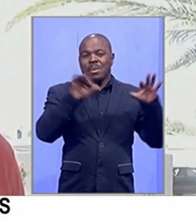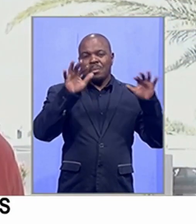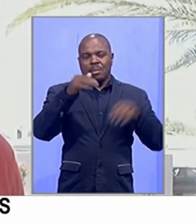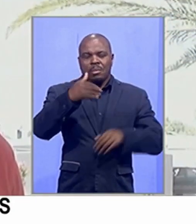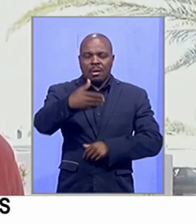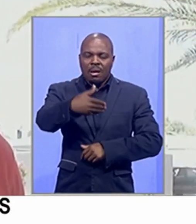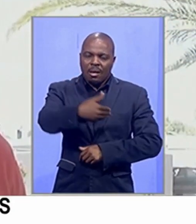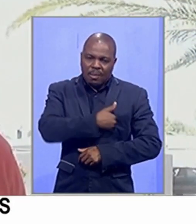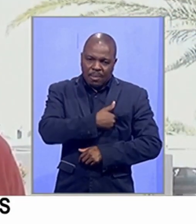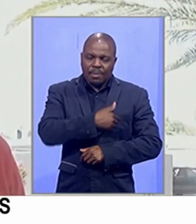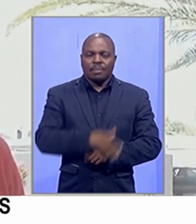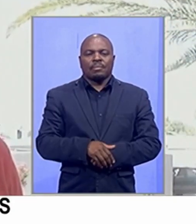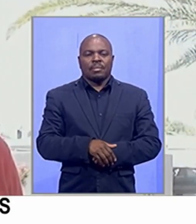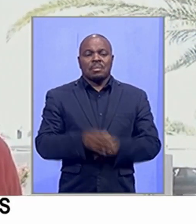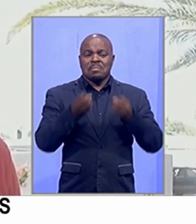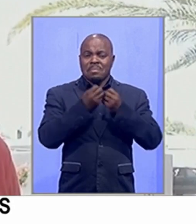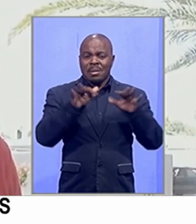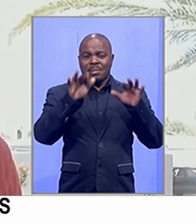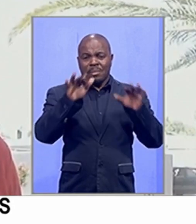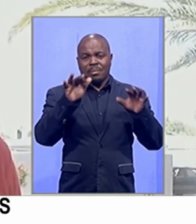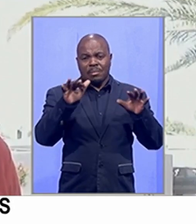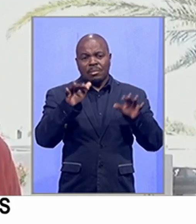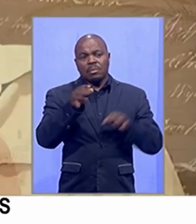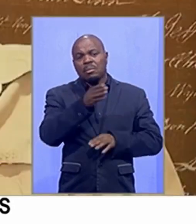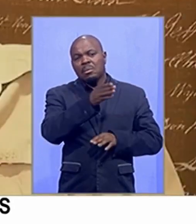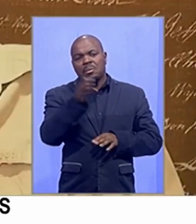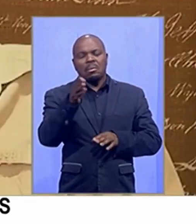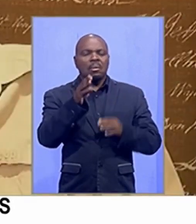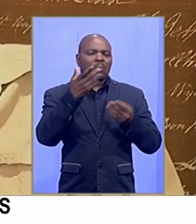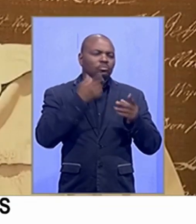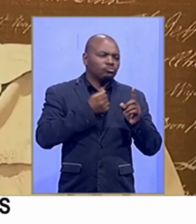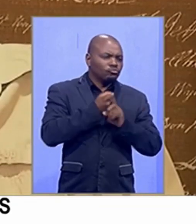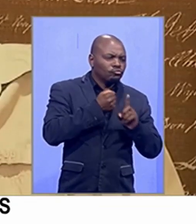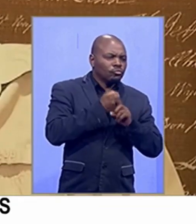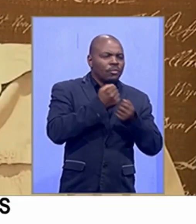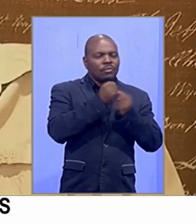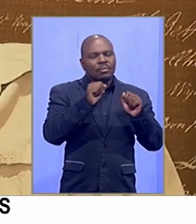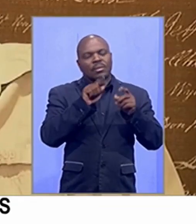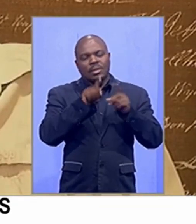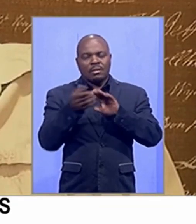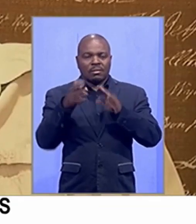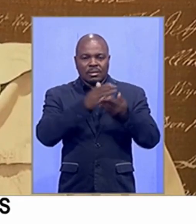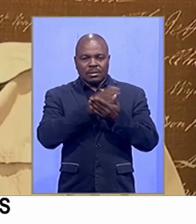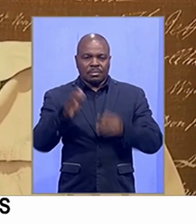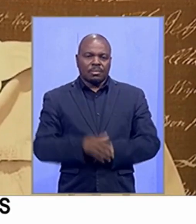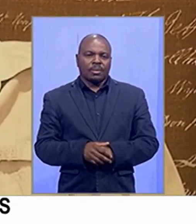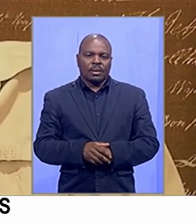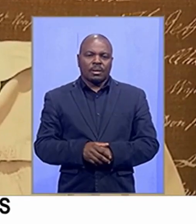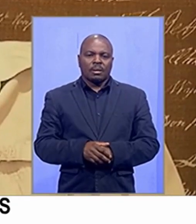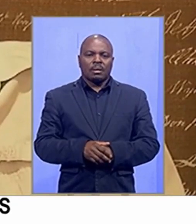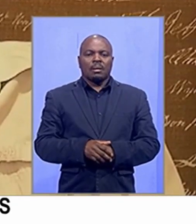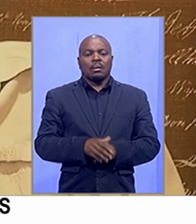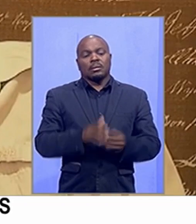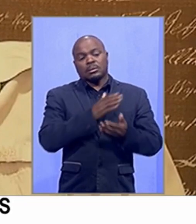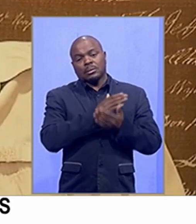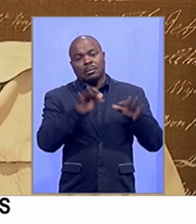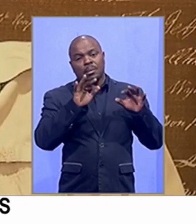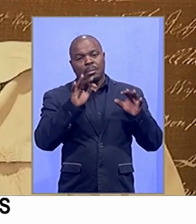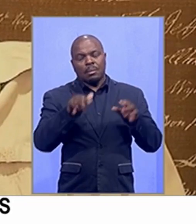not be ANC members who have lost their children in the revolution. In most cases, we are not even conforming to the principles